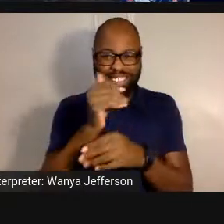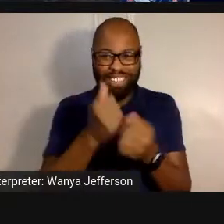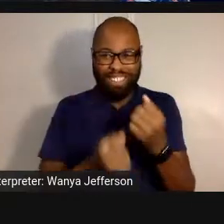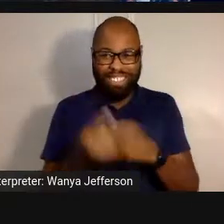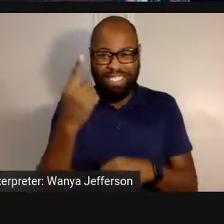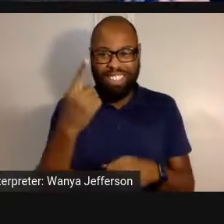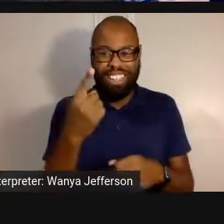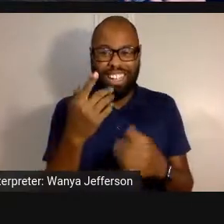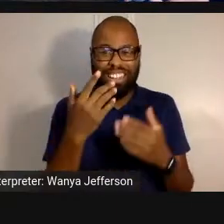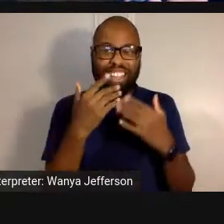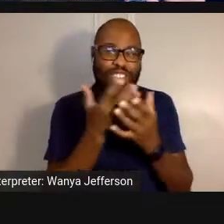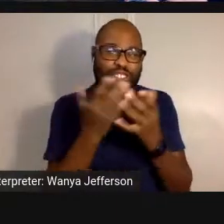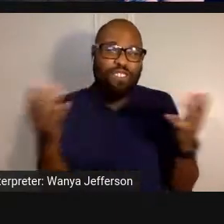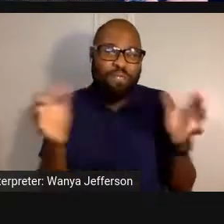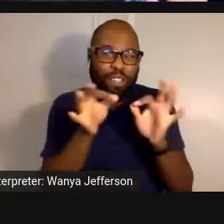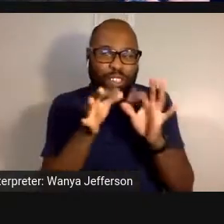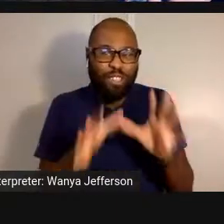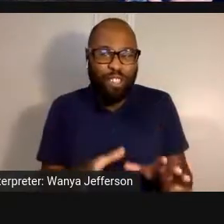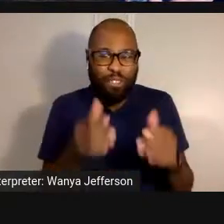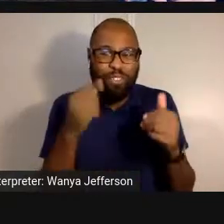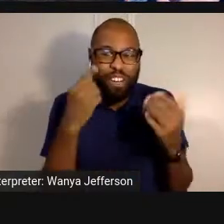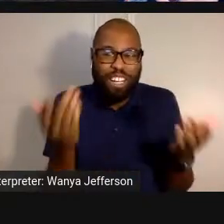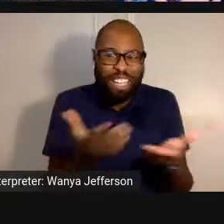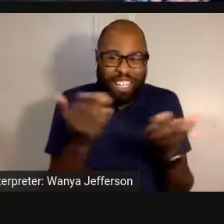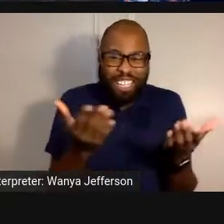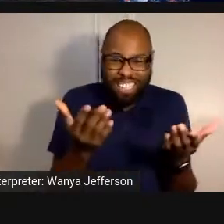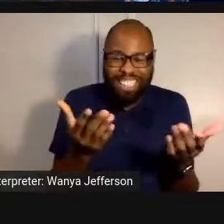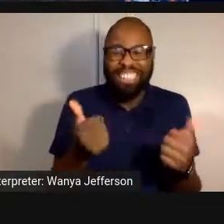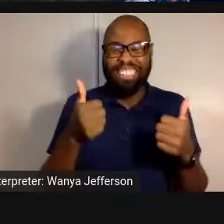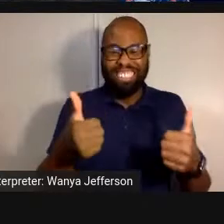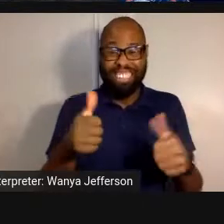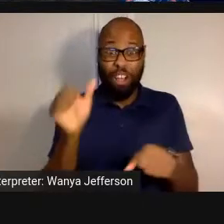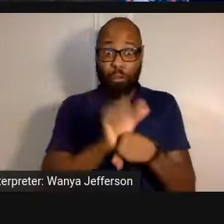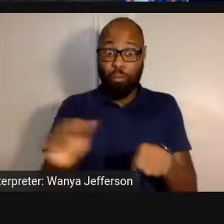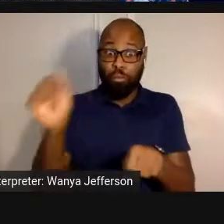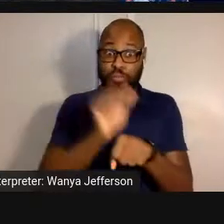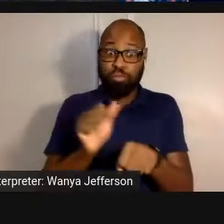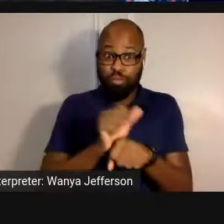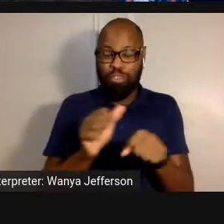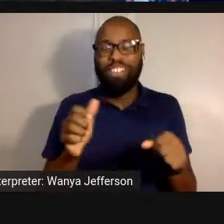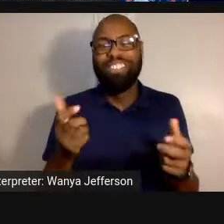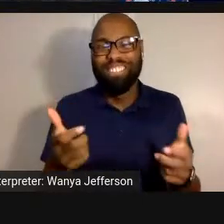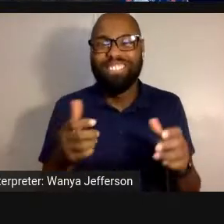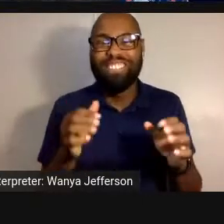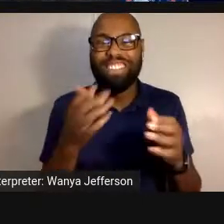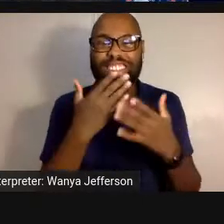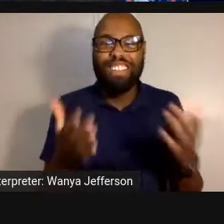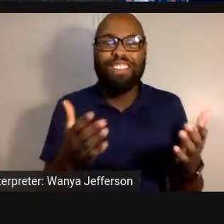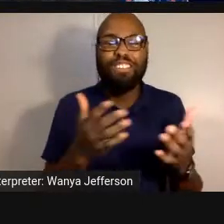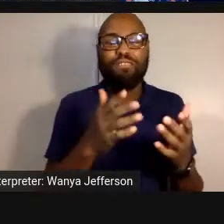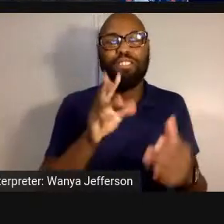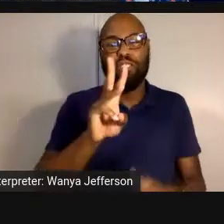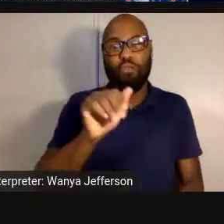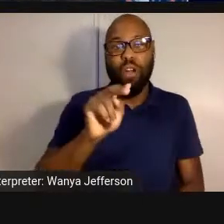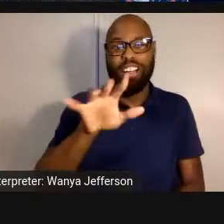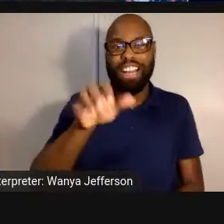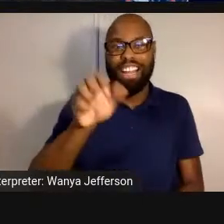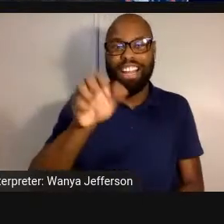Thank you so much, interpreters, for being here and to. Yeah, they worked hard. Yes. Thank you so much, Wanya and John, right? Yes.